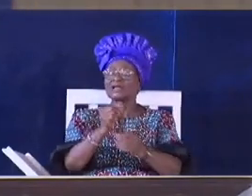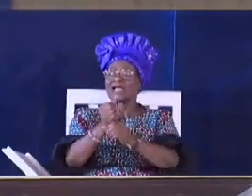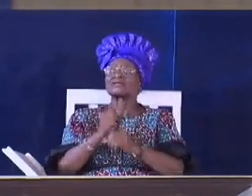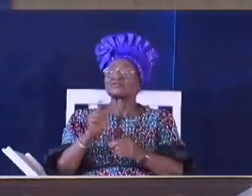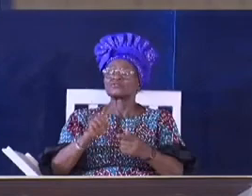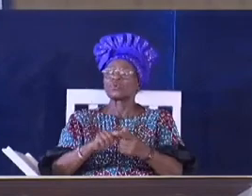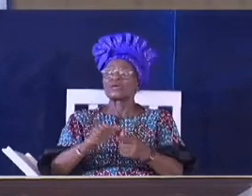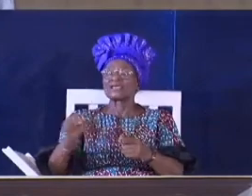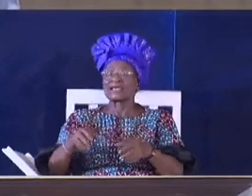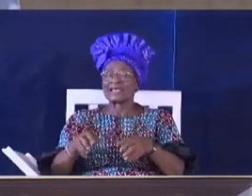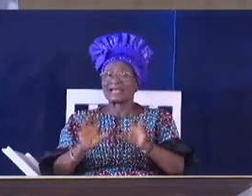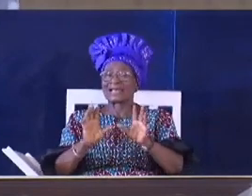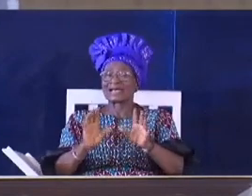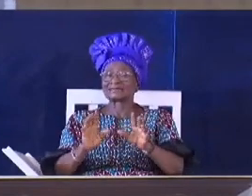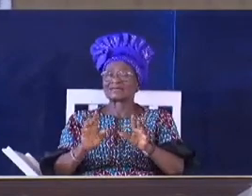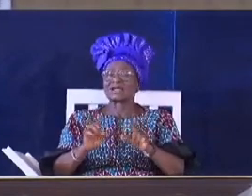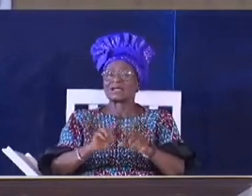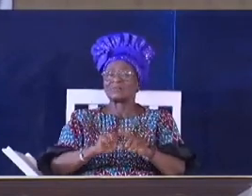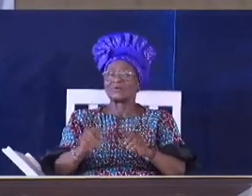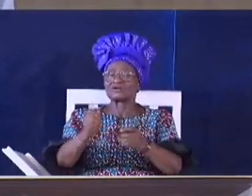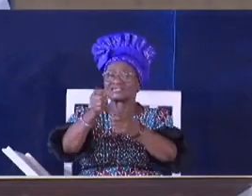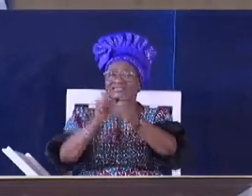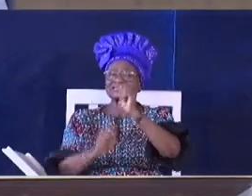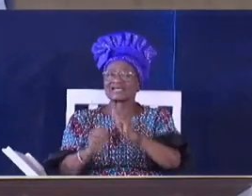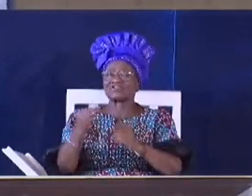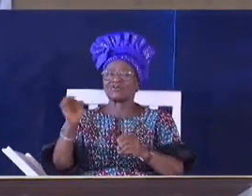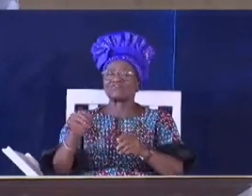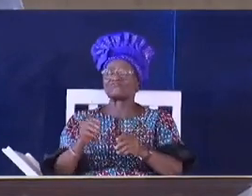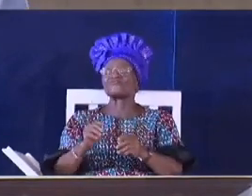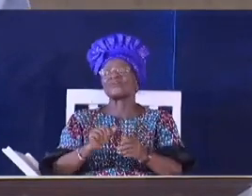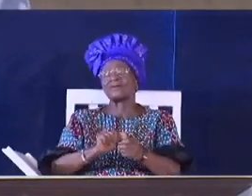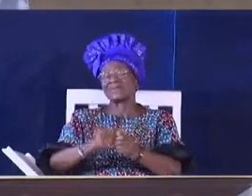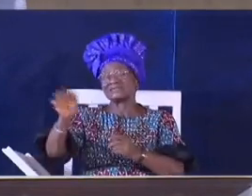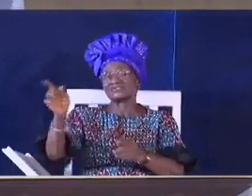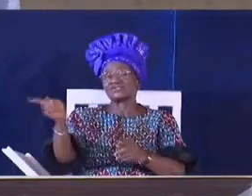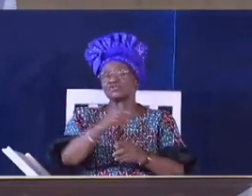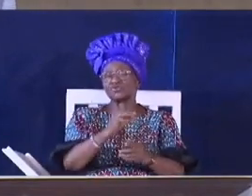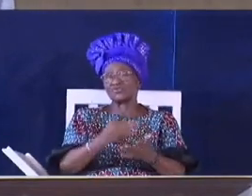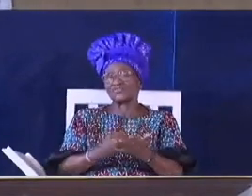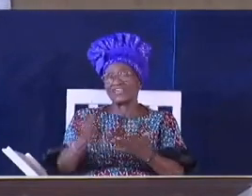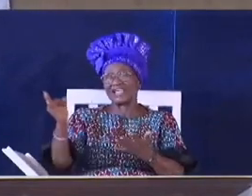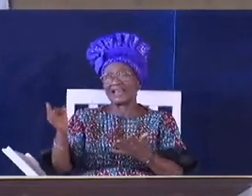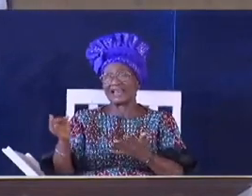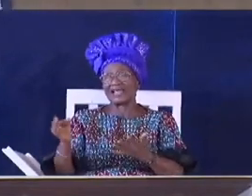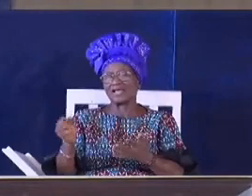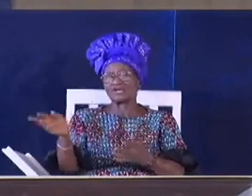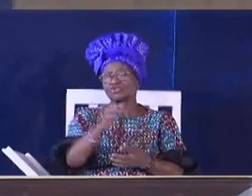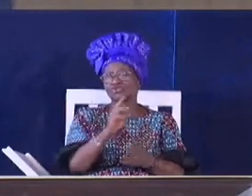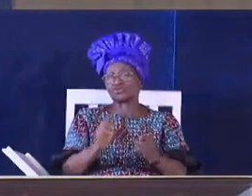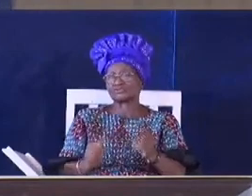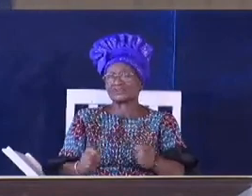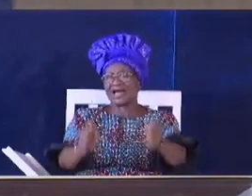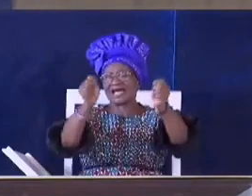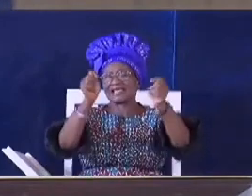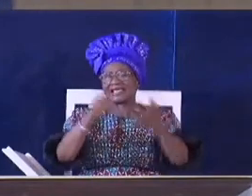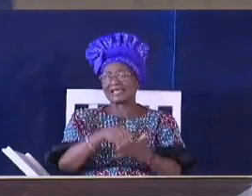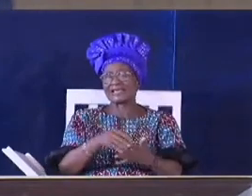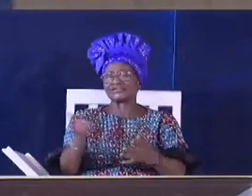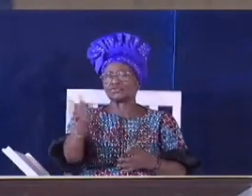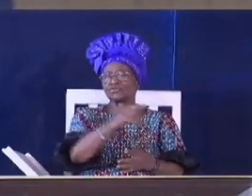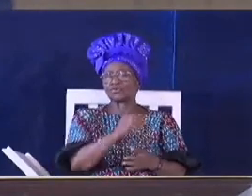of passing, you failed. You tried again and you failed. Some of you,